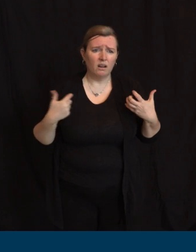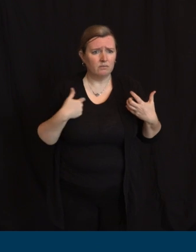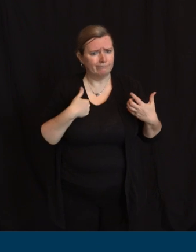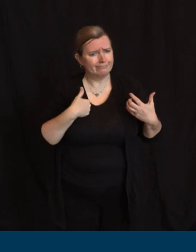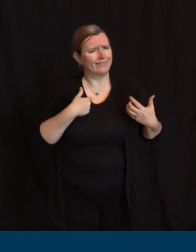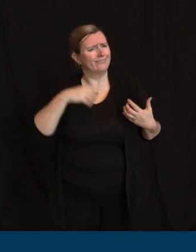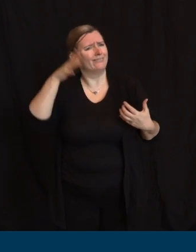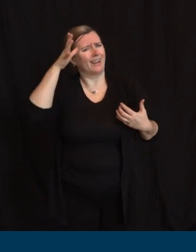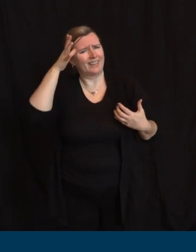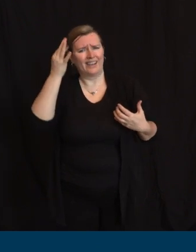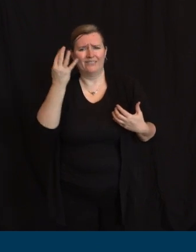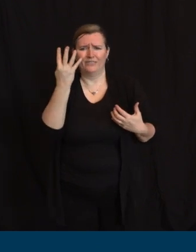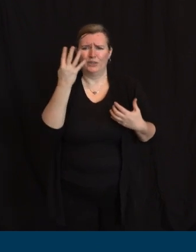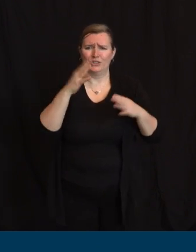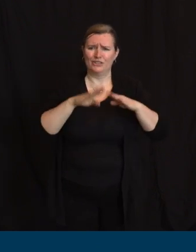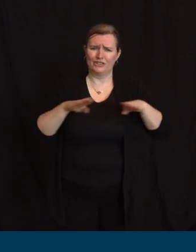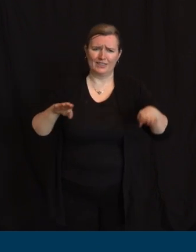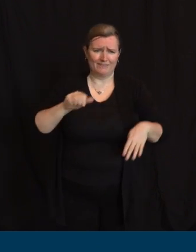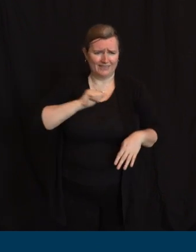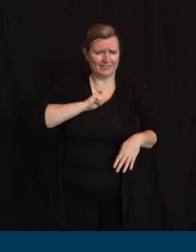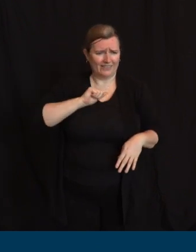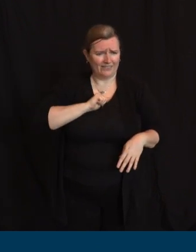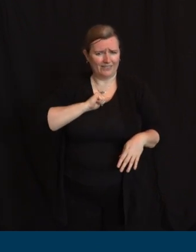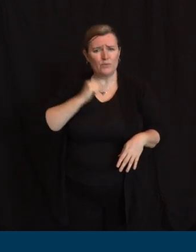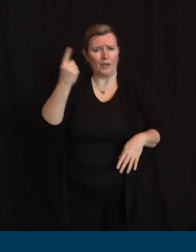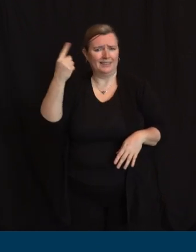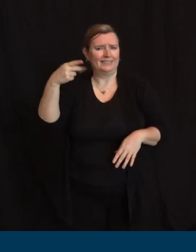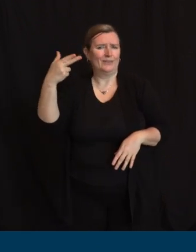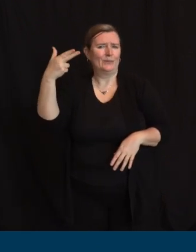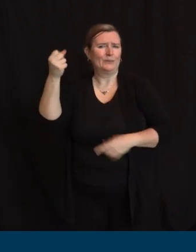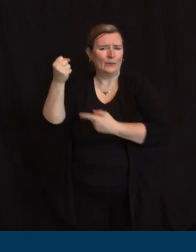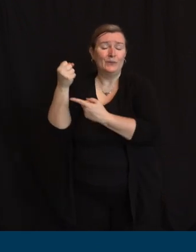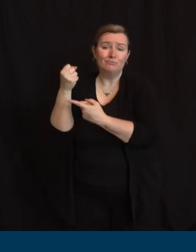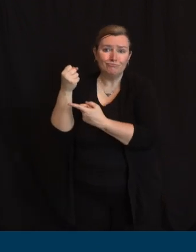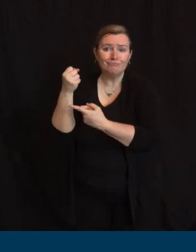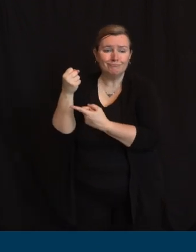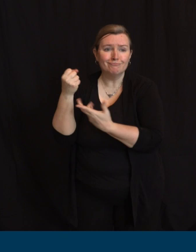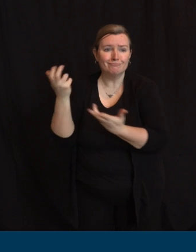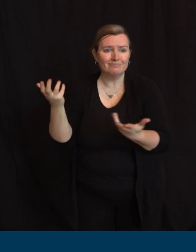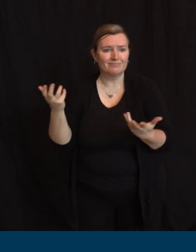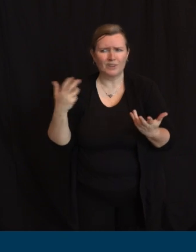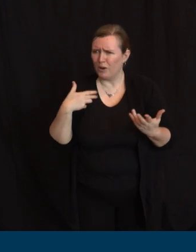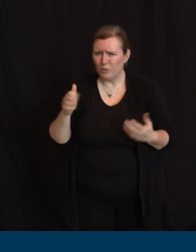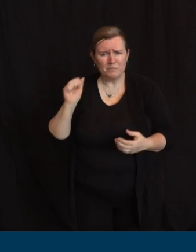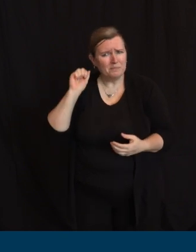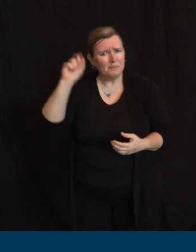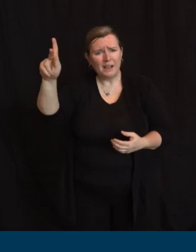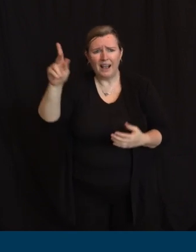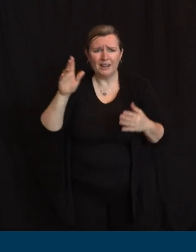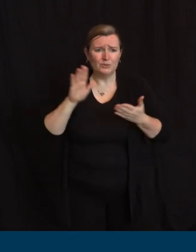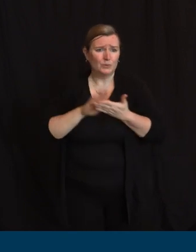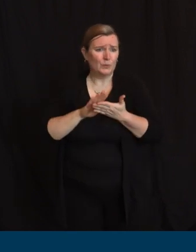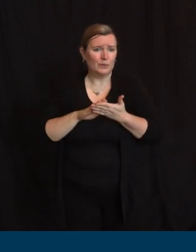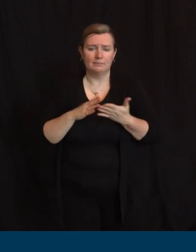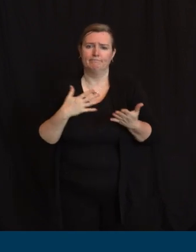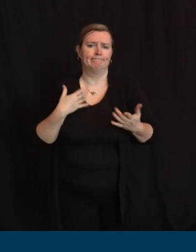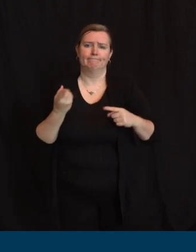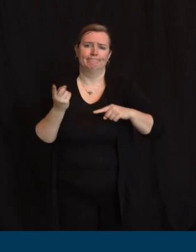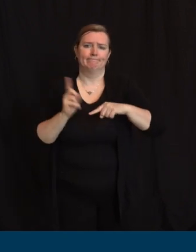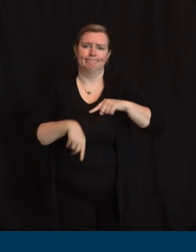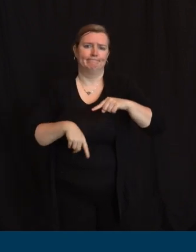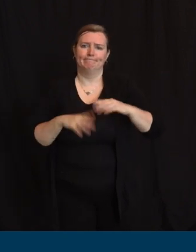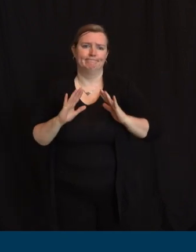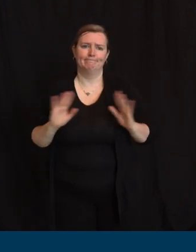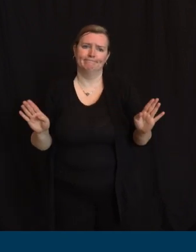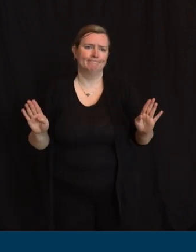4 kids, one of whom is in high school, and I want him to return to his regular classrooms. But I can't do that right now. But